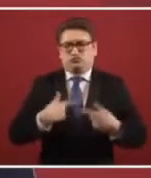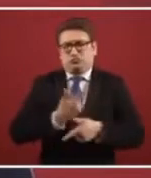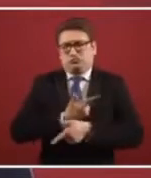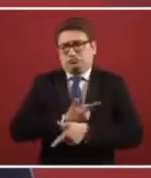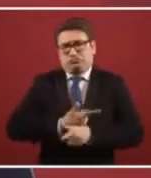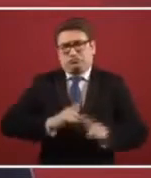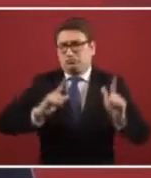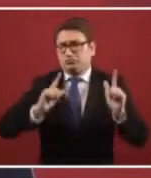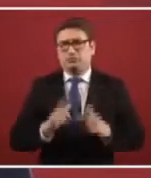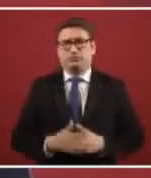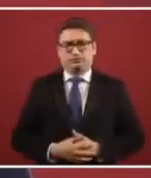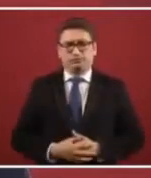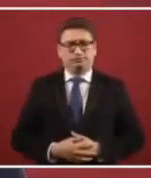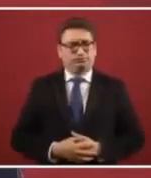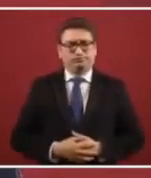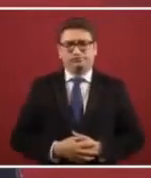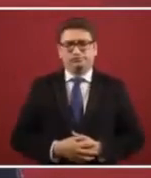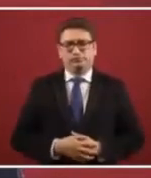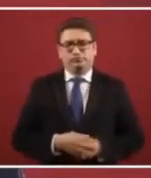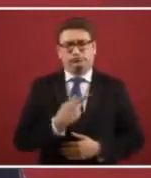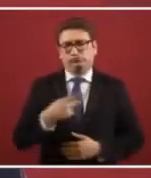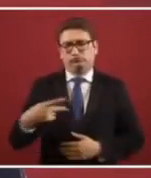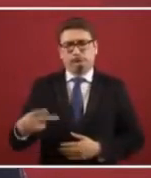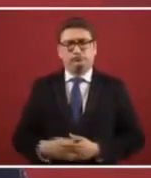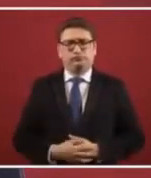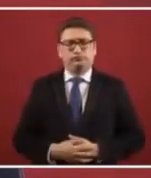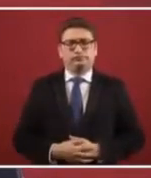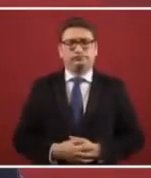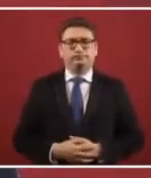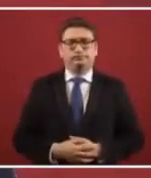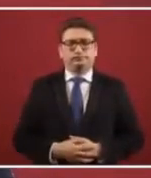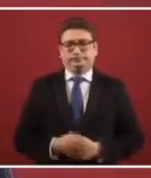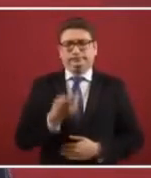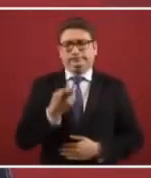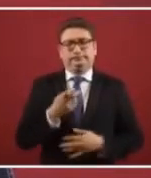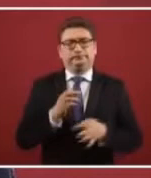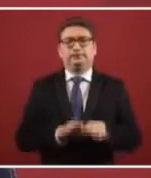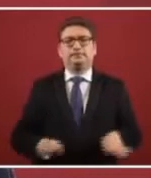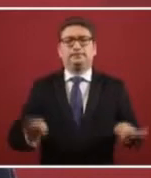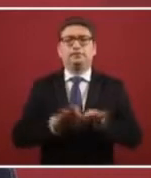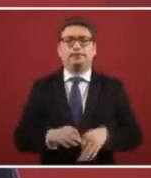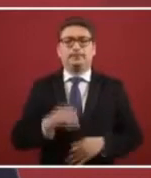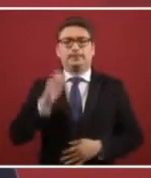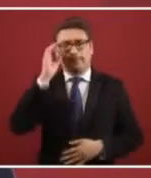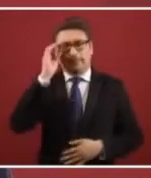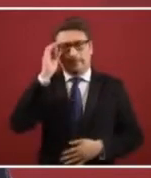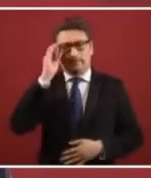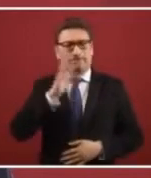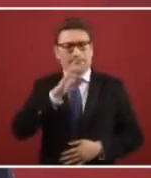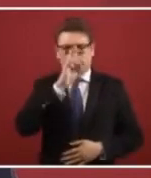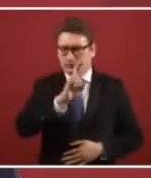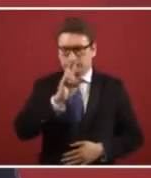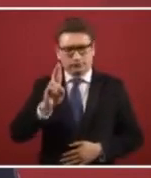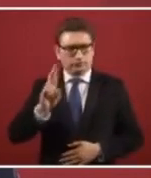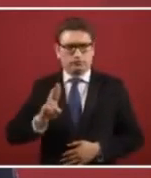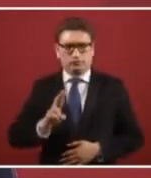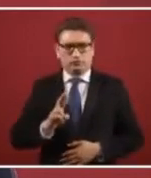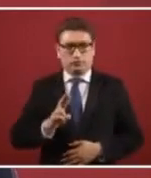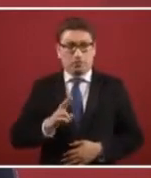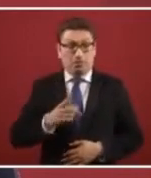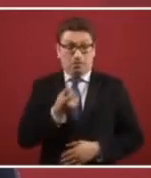all their Liberty that is fundamental to be respectful